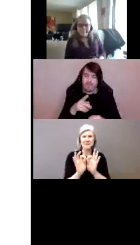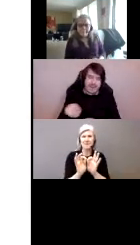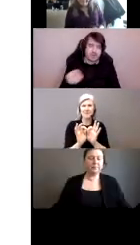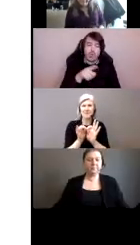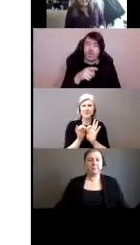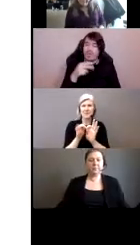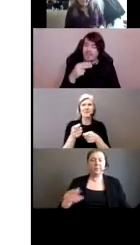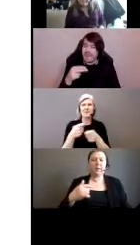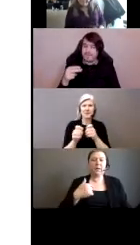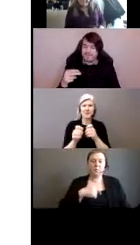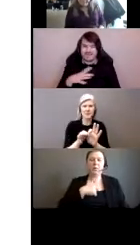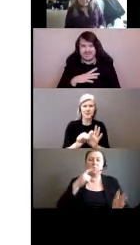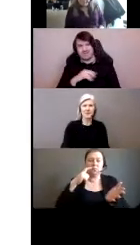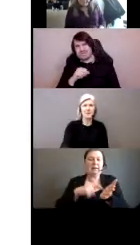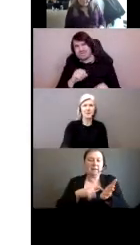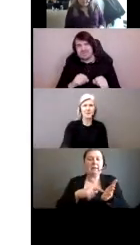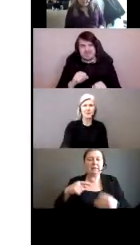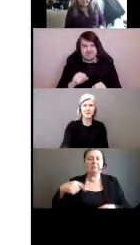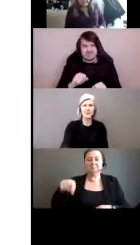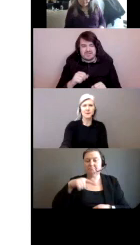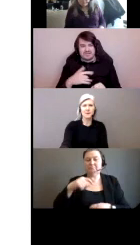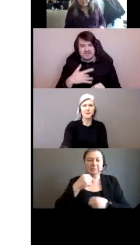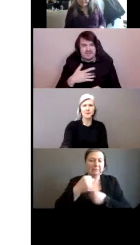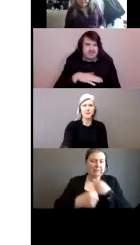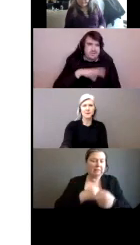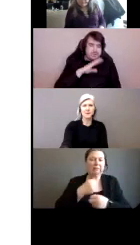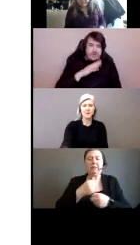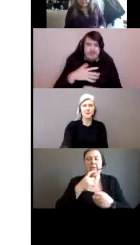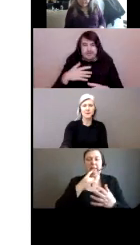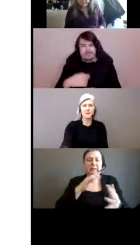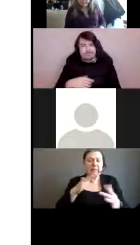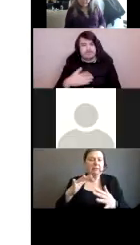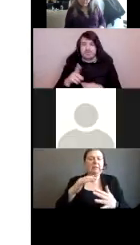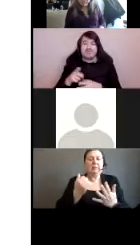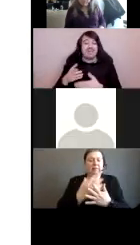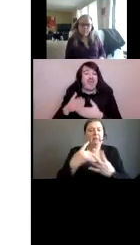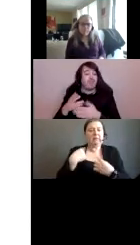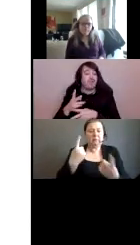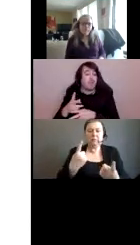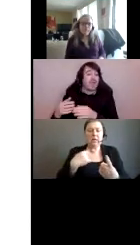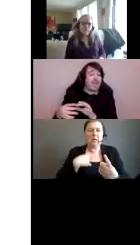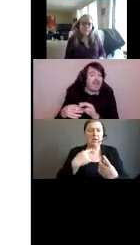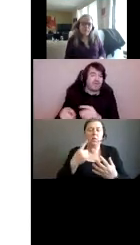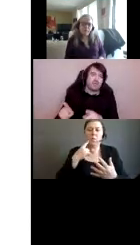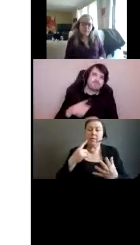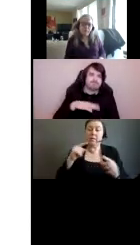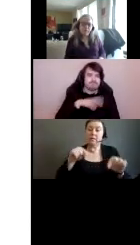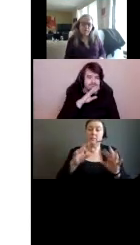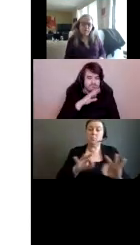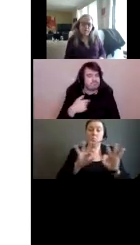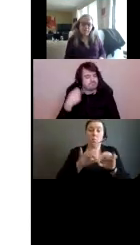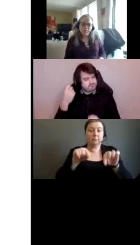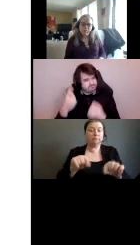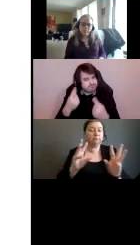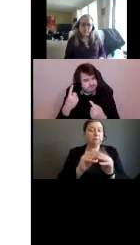are experiencing. It's through forums like this that we're able to gather your feedback, to hear the really important questions, and